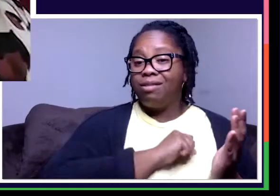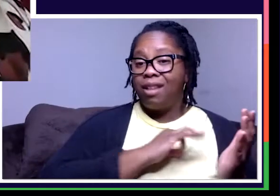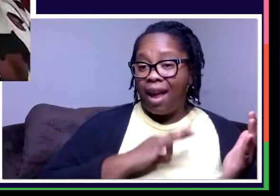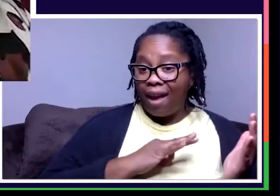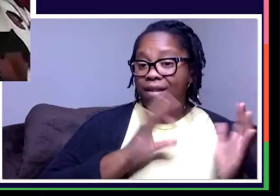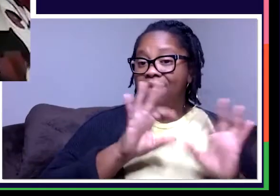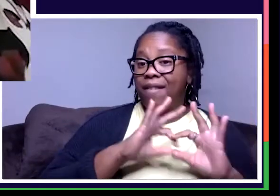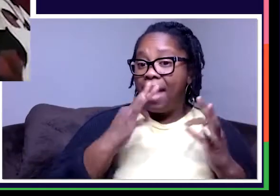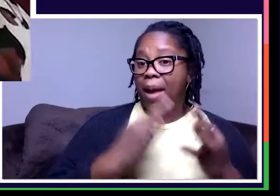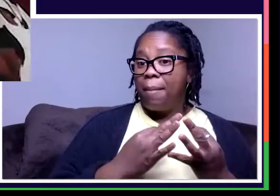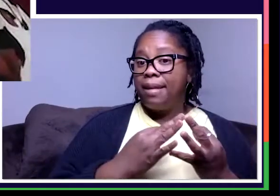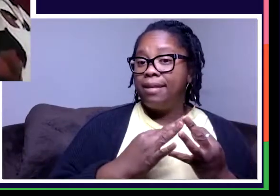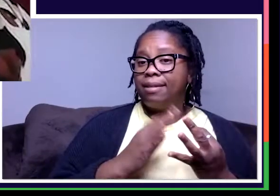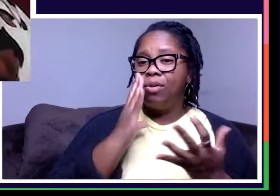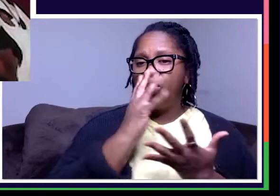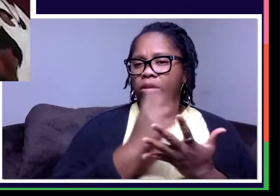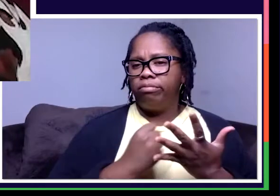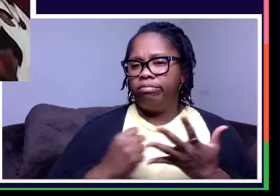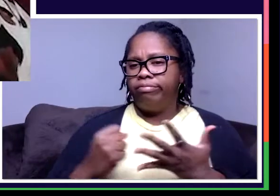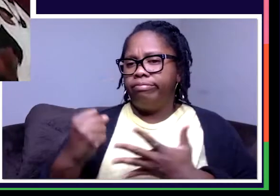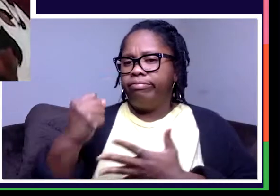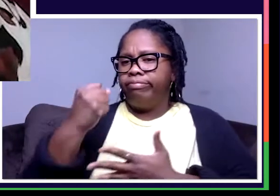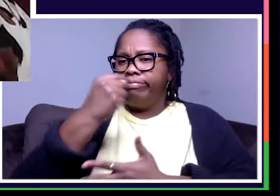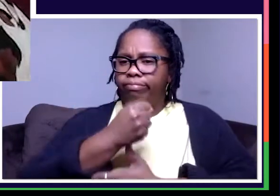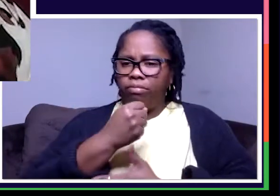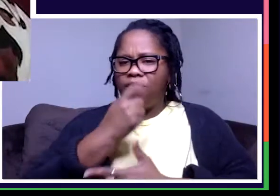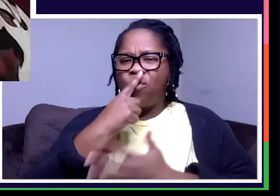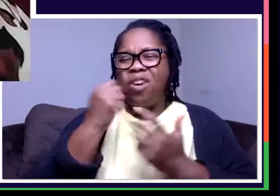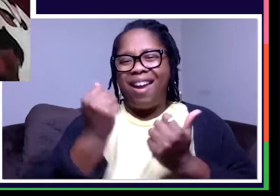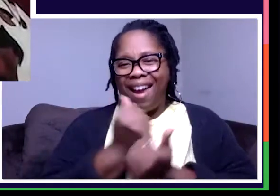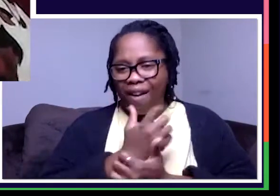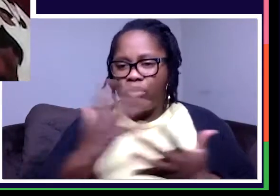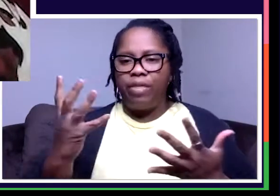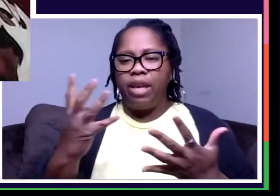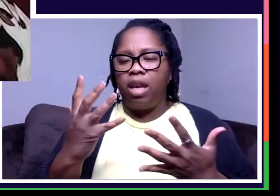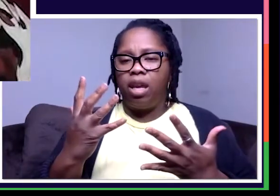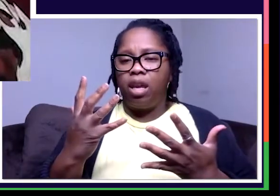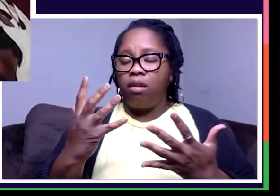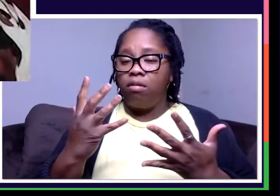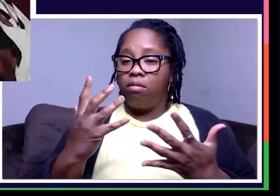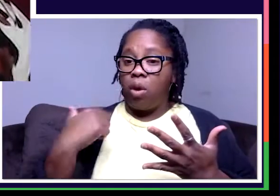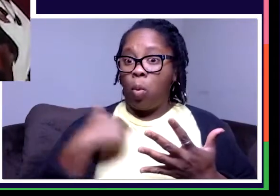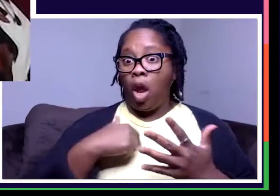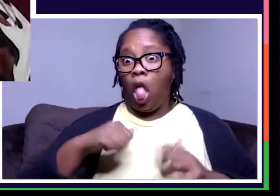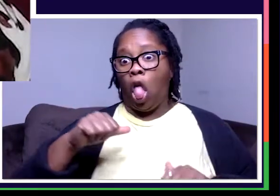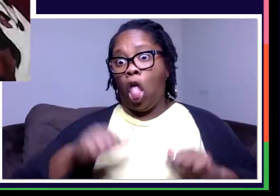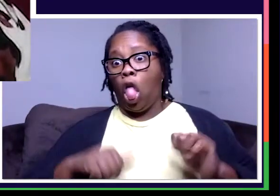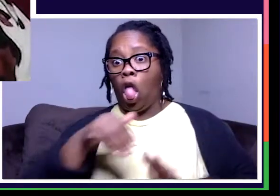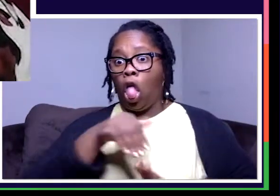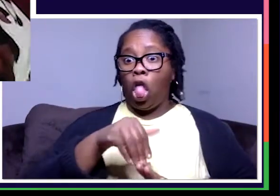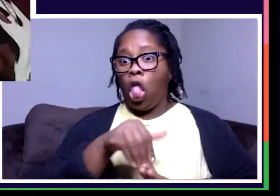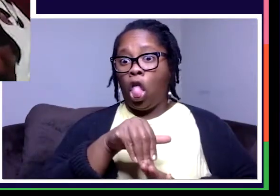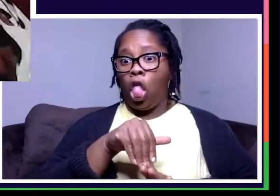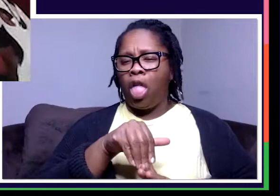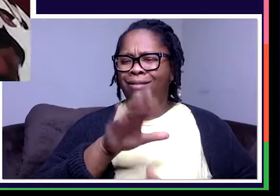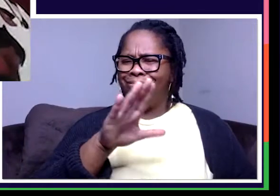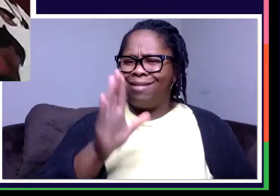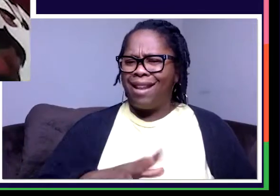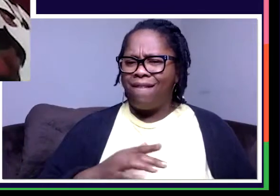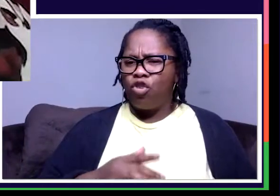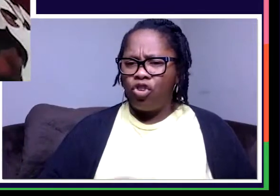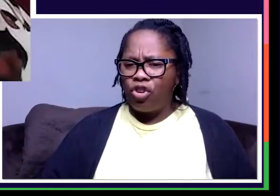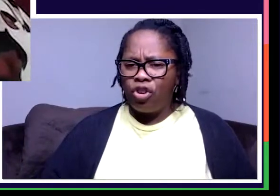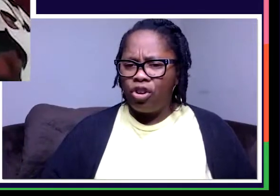our students, staff, and families at the forefront of all we do. We will